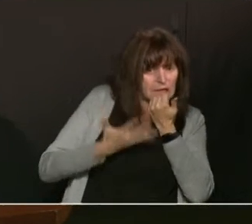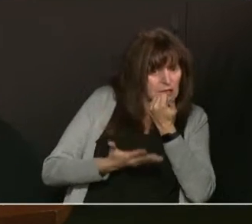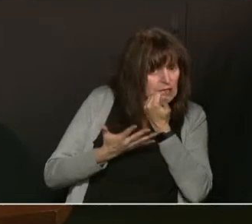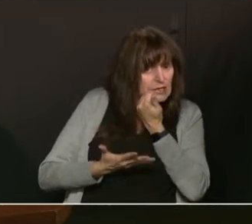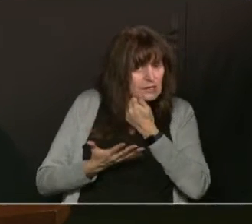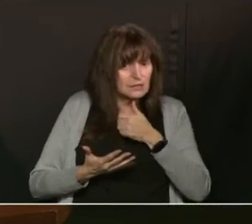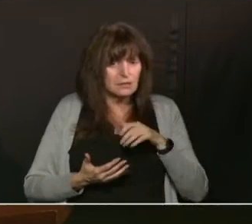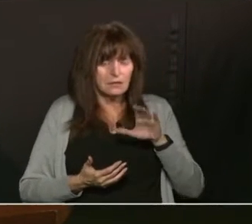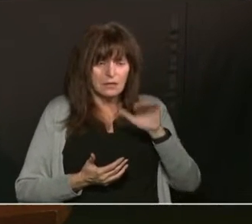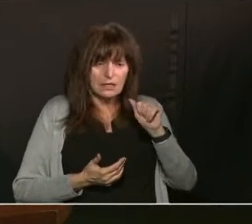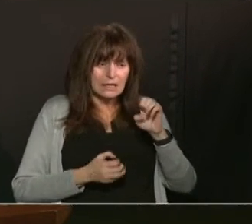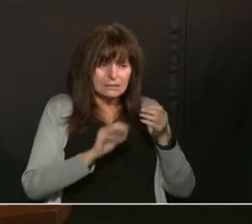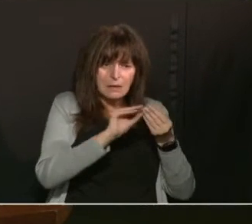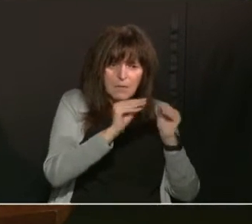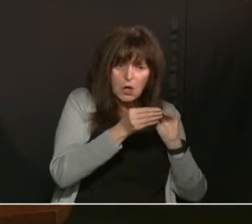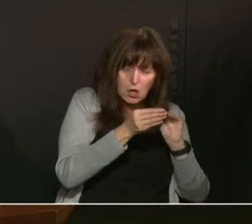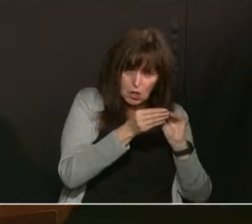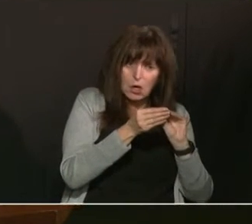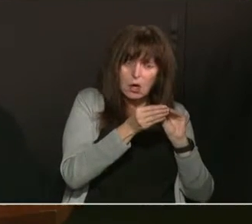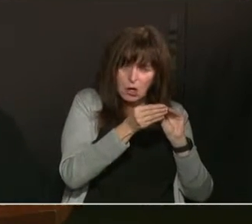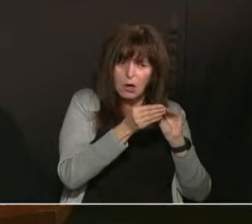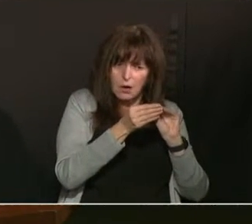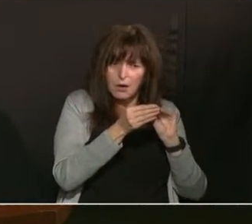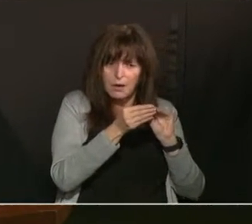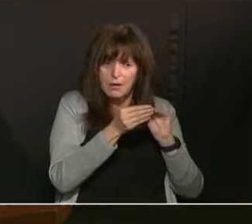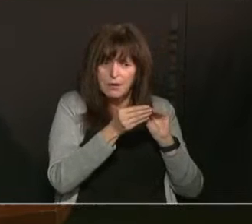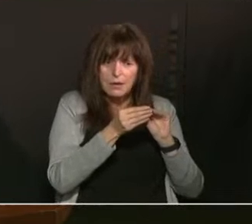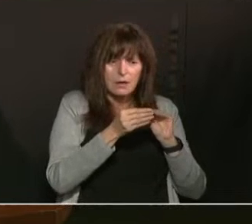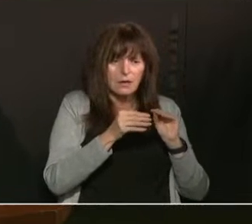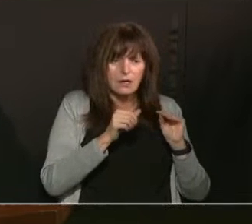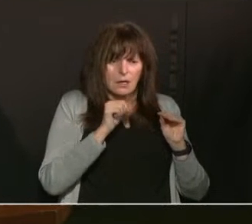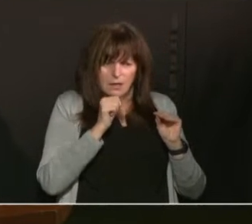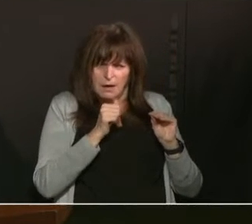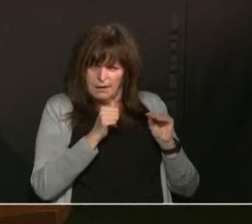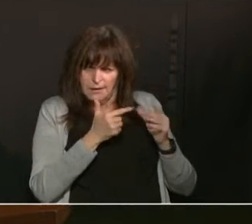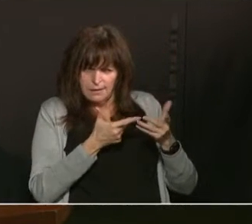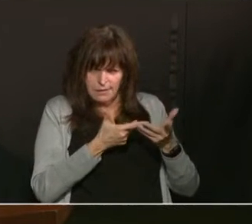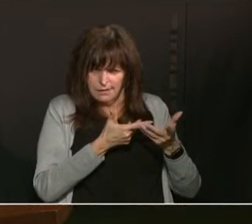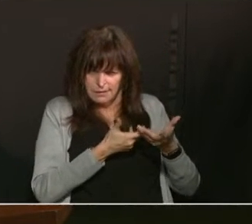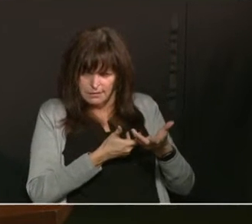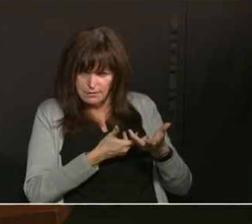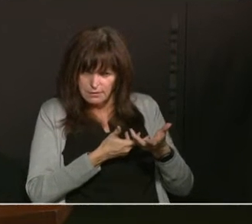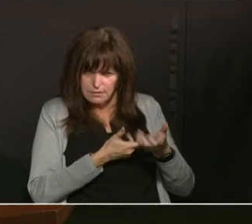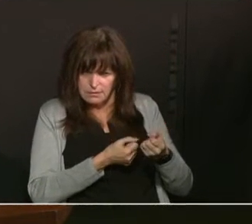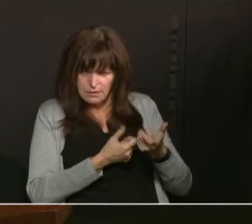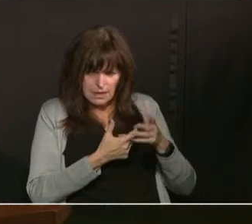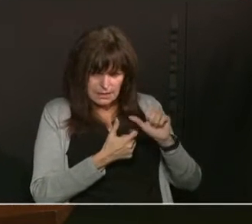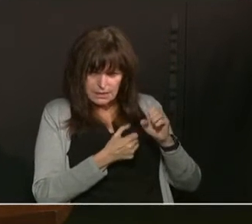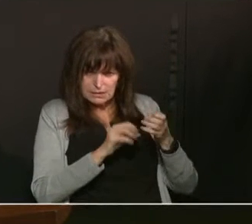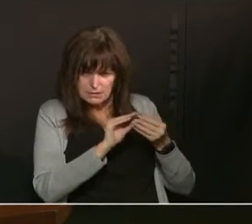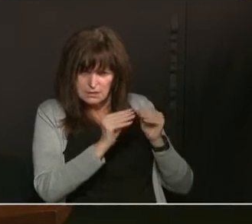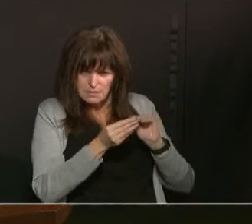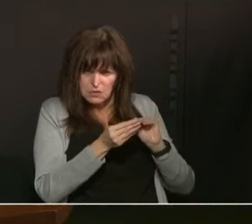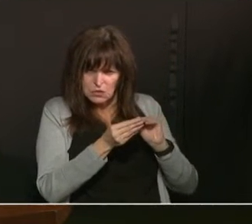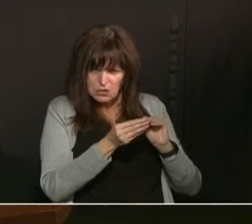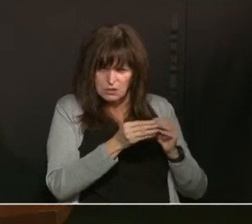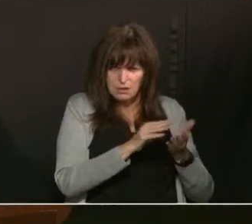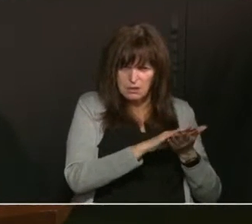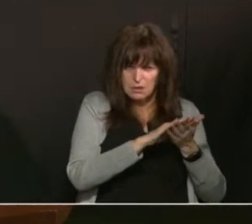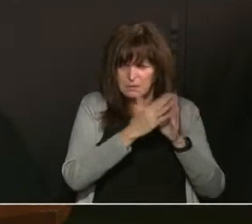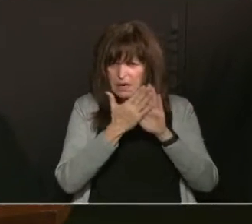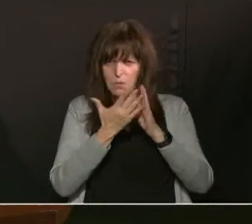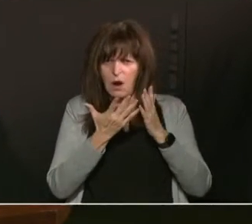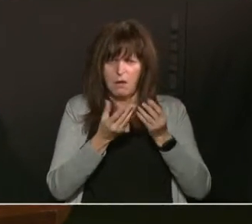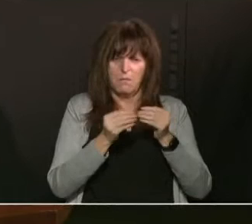part of what determines whether more restrictions could be needed. And for example, in Quebec, we saw that